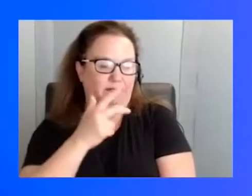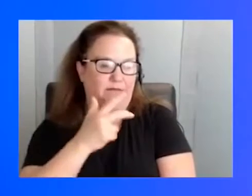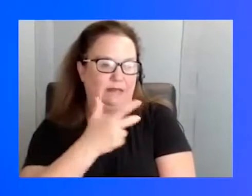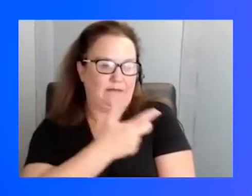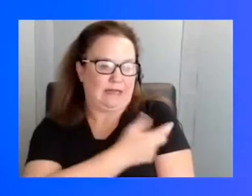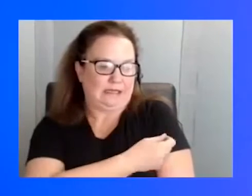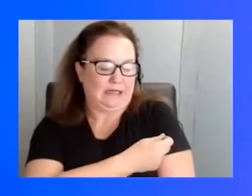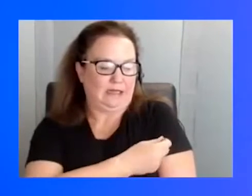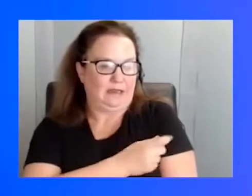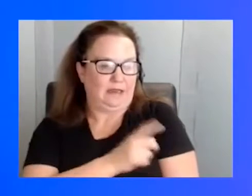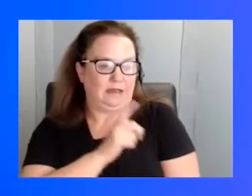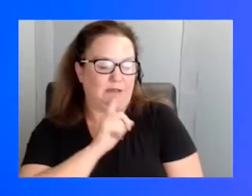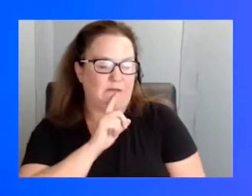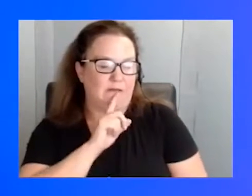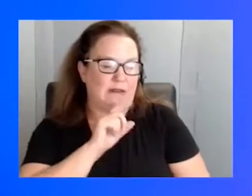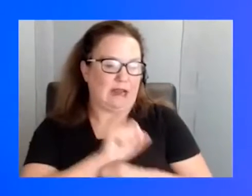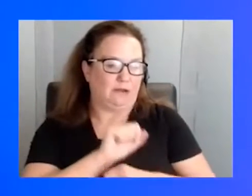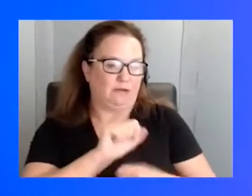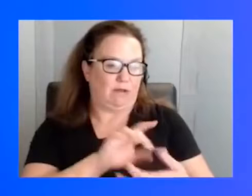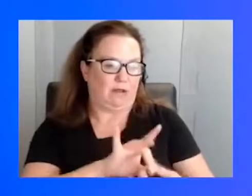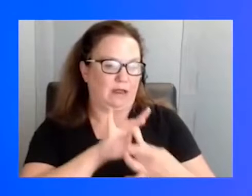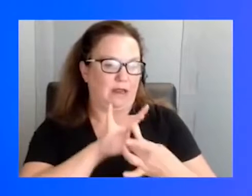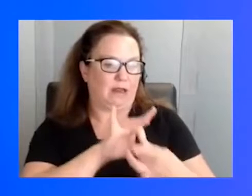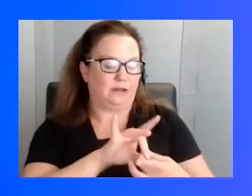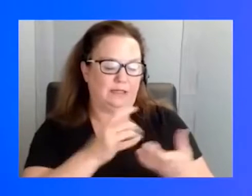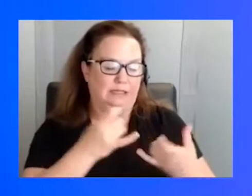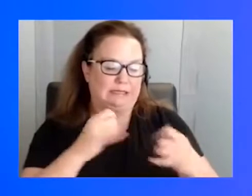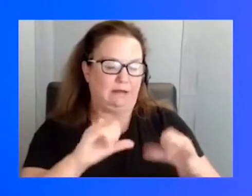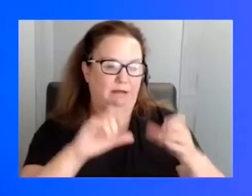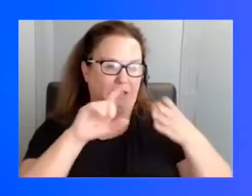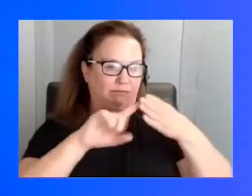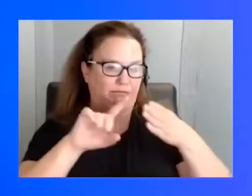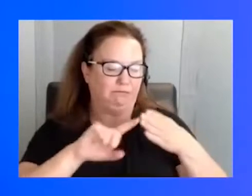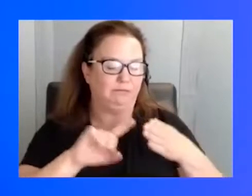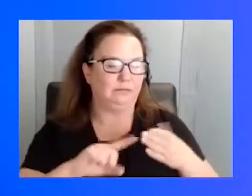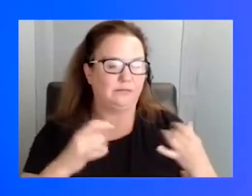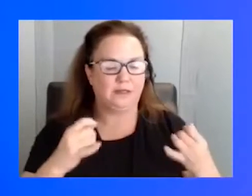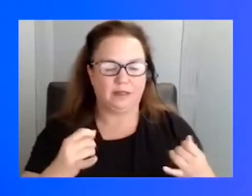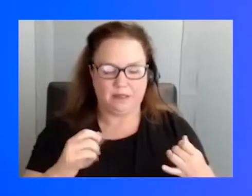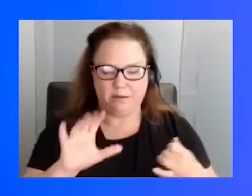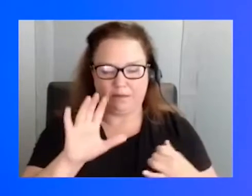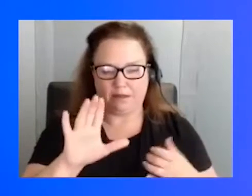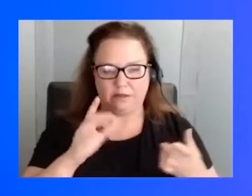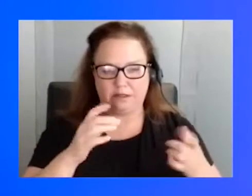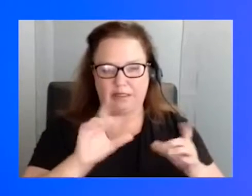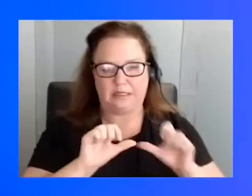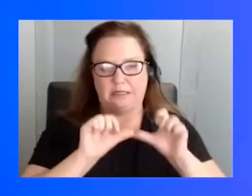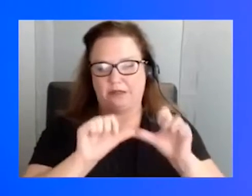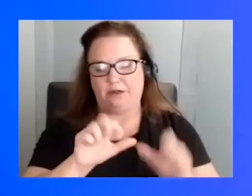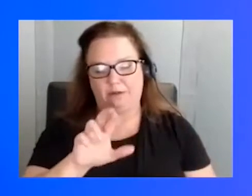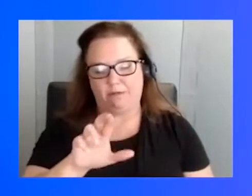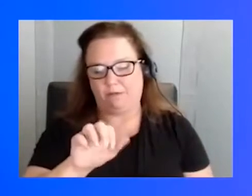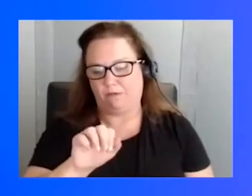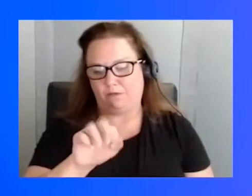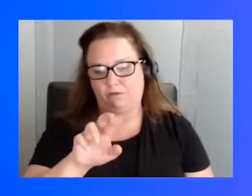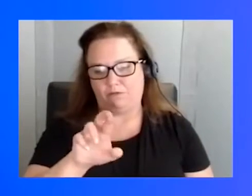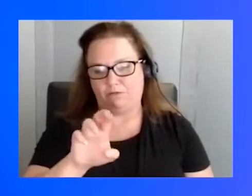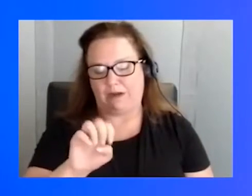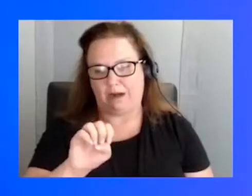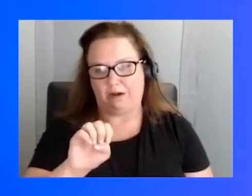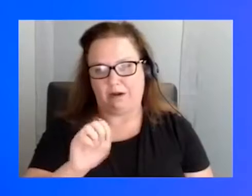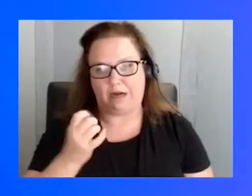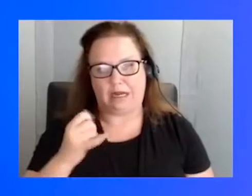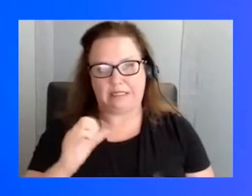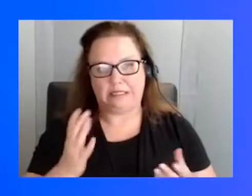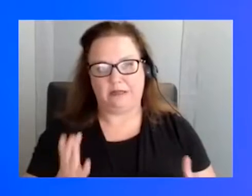true association? There is a correlation. It's still being investigated, but those events continue to be rare. I would still recommend